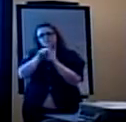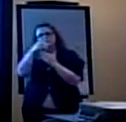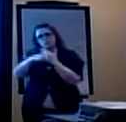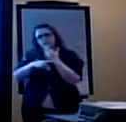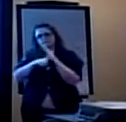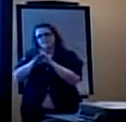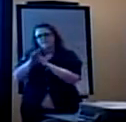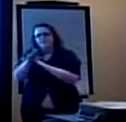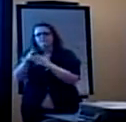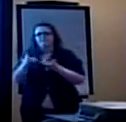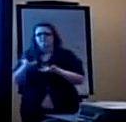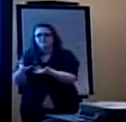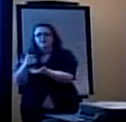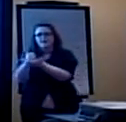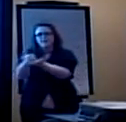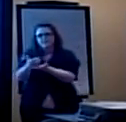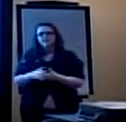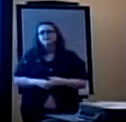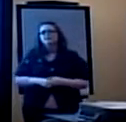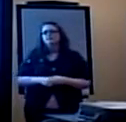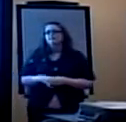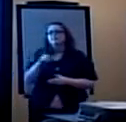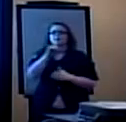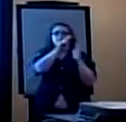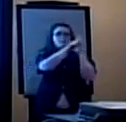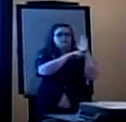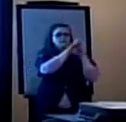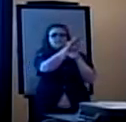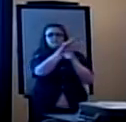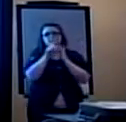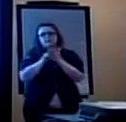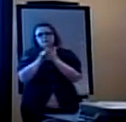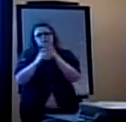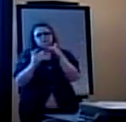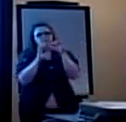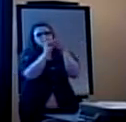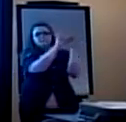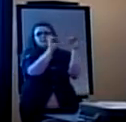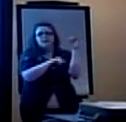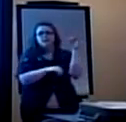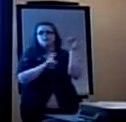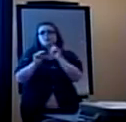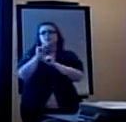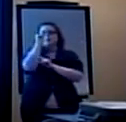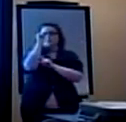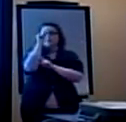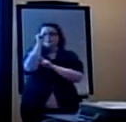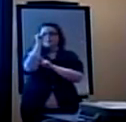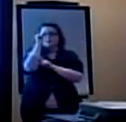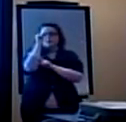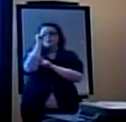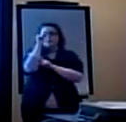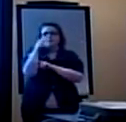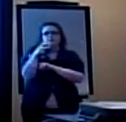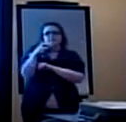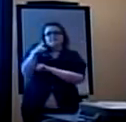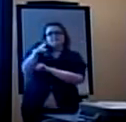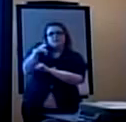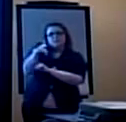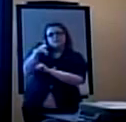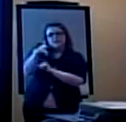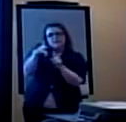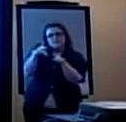again, can tie into policy development. There was one study done on Fogo Island up in the north where they used video to show their conditions.